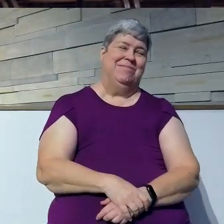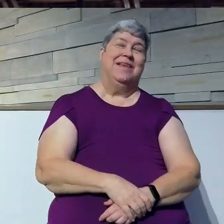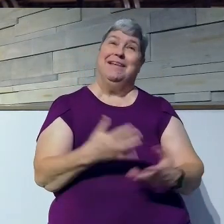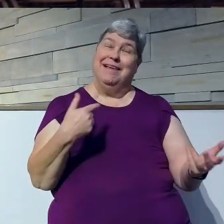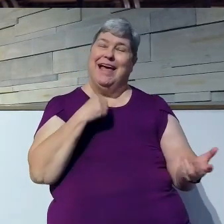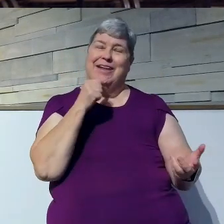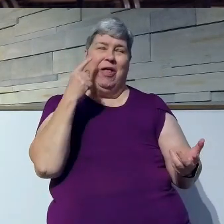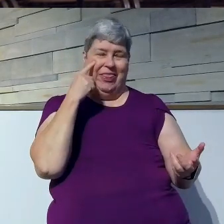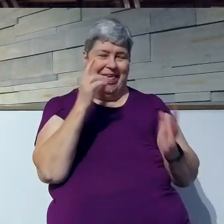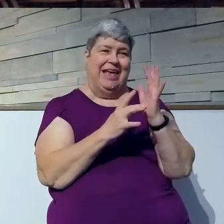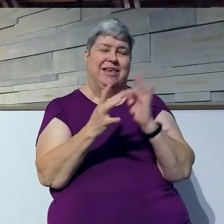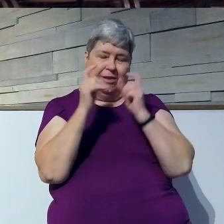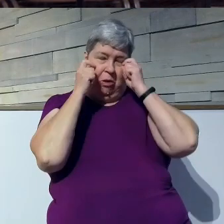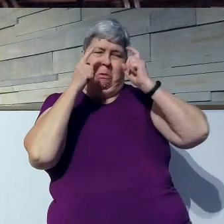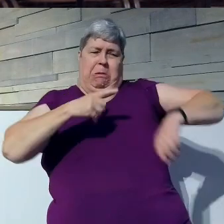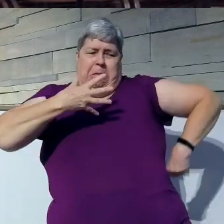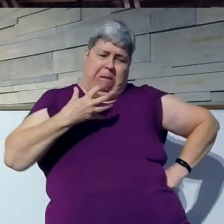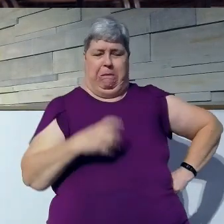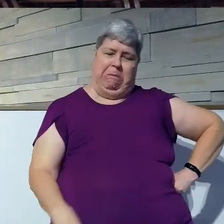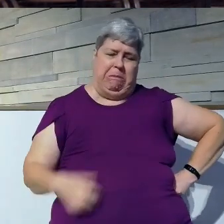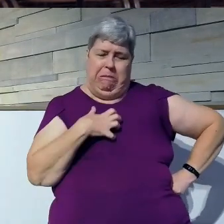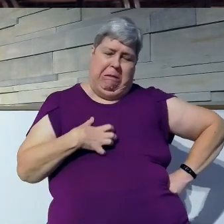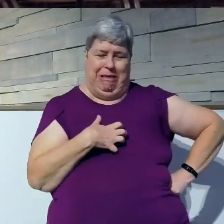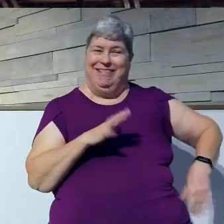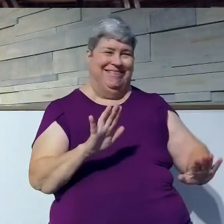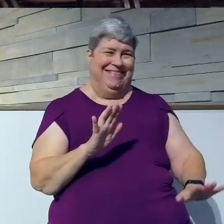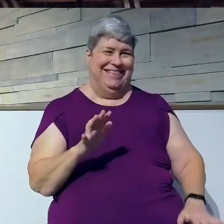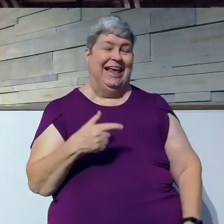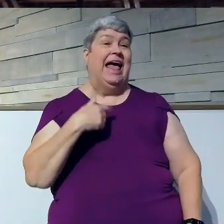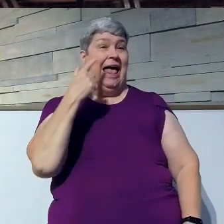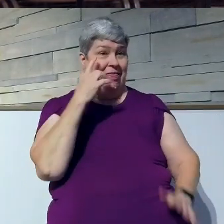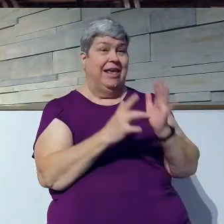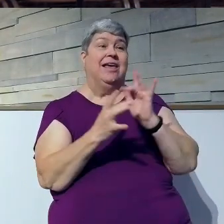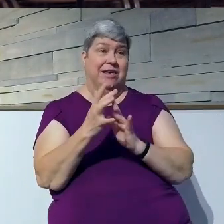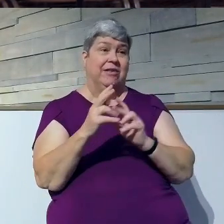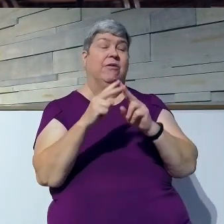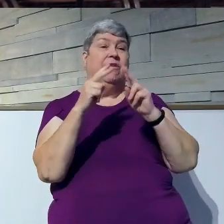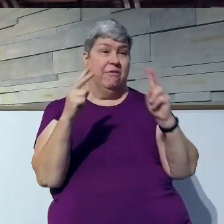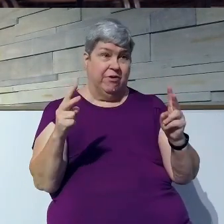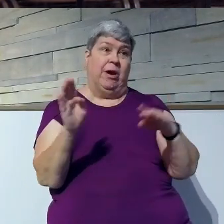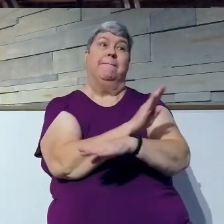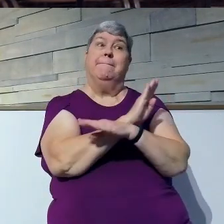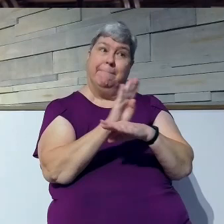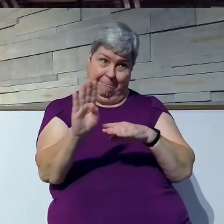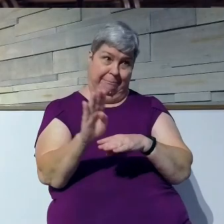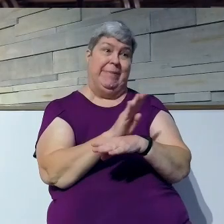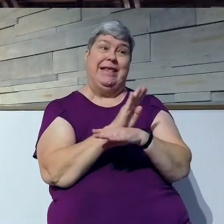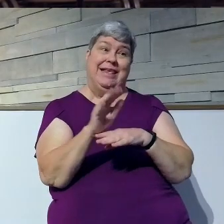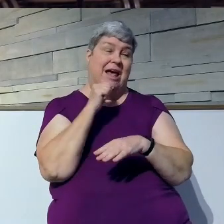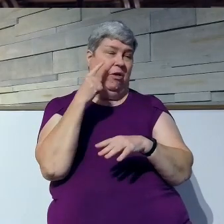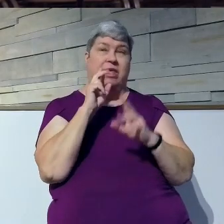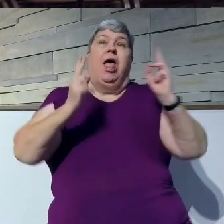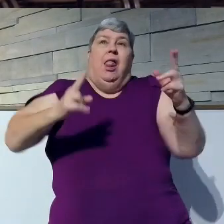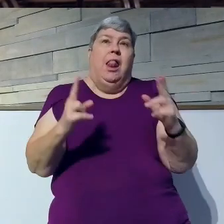You know, I don't think Jesus ever woke up grumpy. I think Jesus was very busy. I don't think he